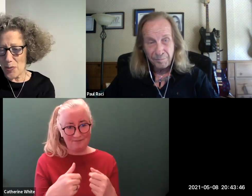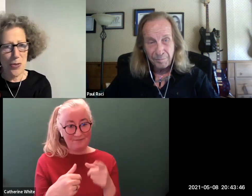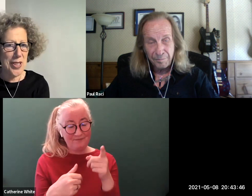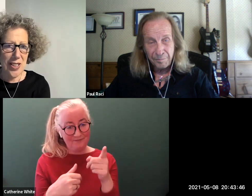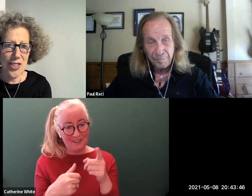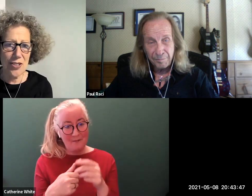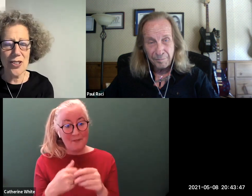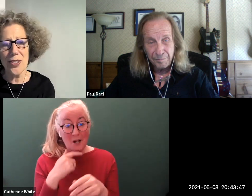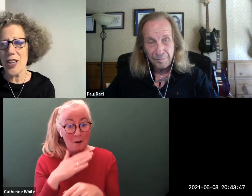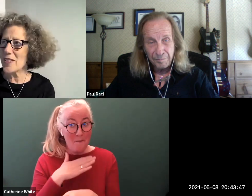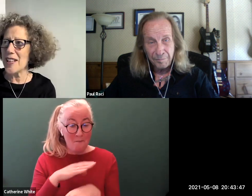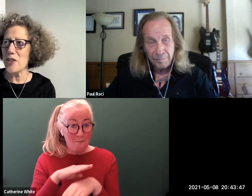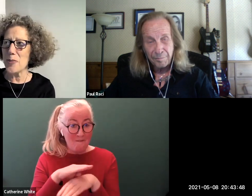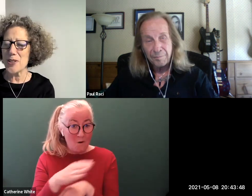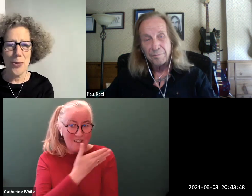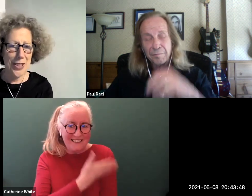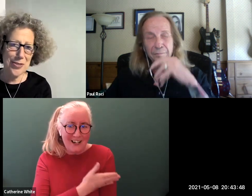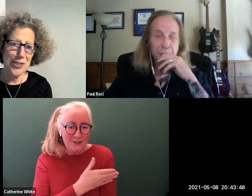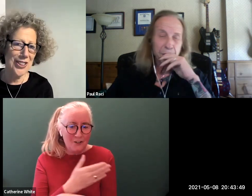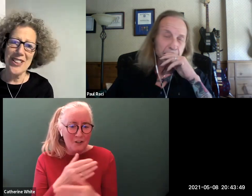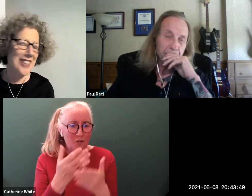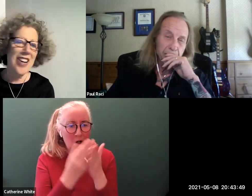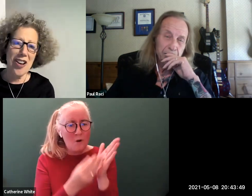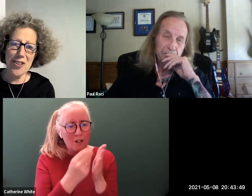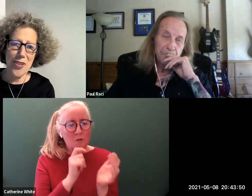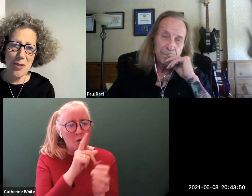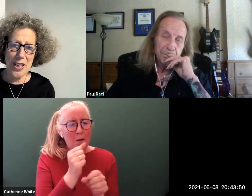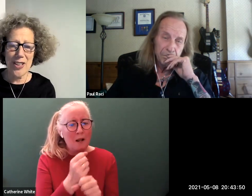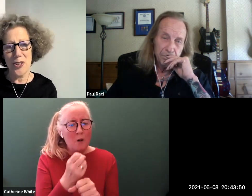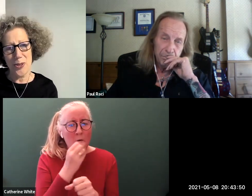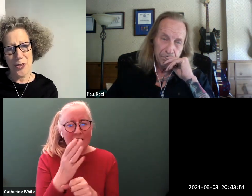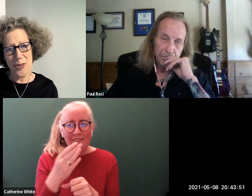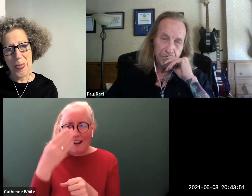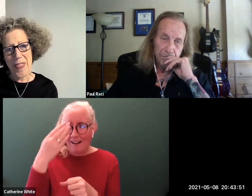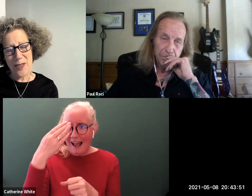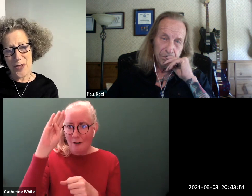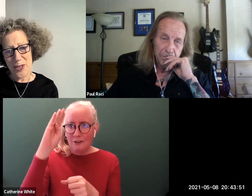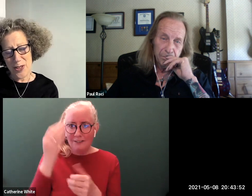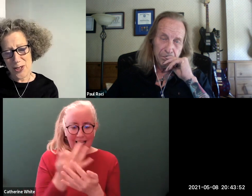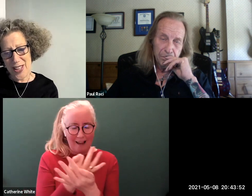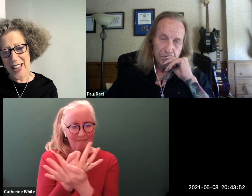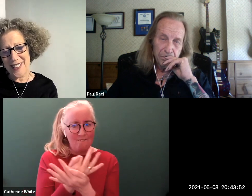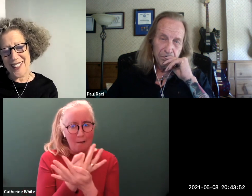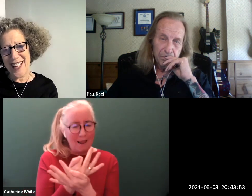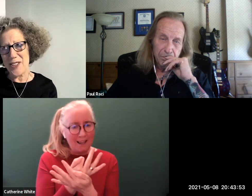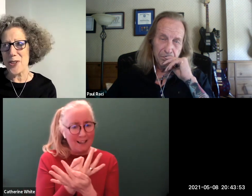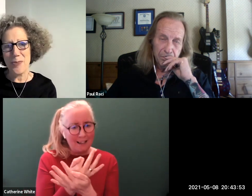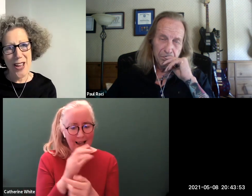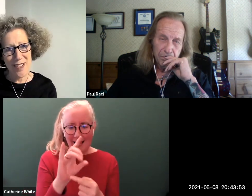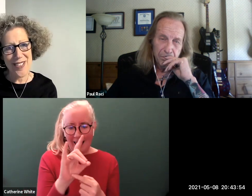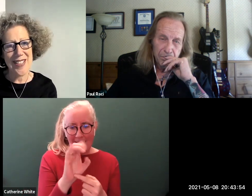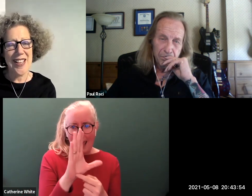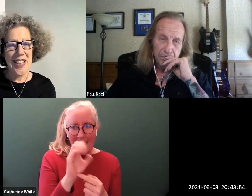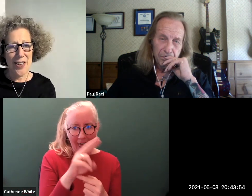I just before we started to record, I was telling you about a wonderful Irish family who, the Helen and Andrew,